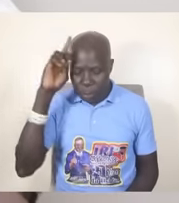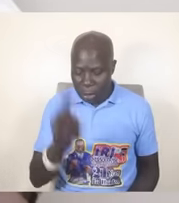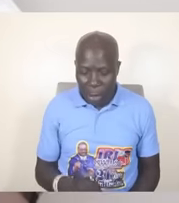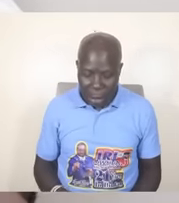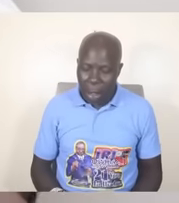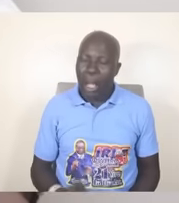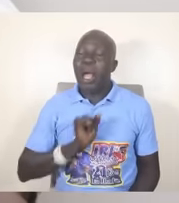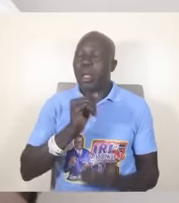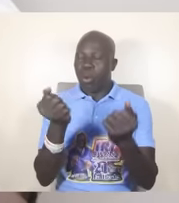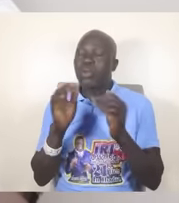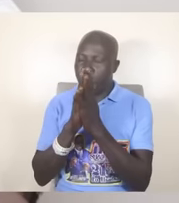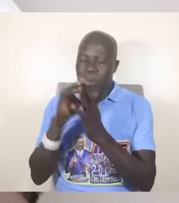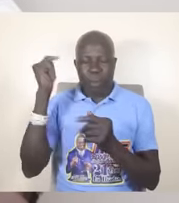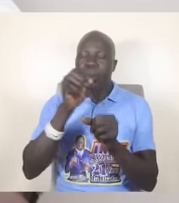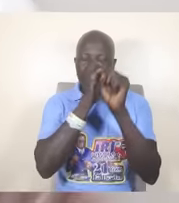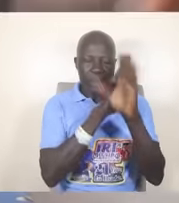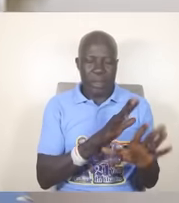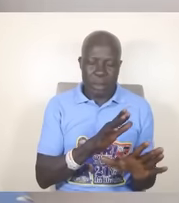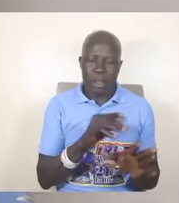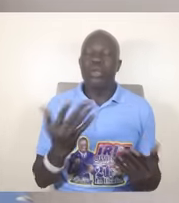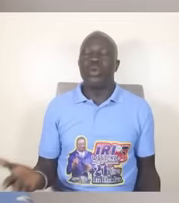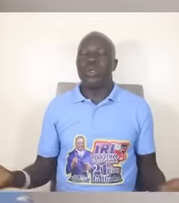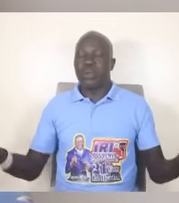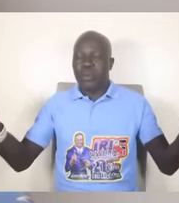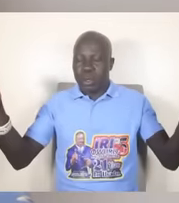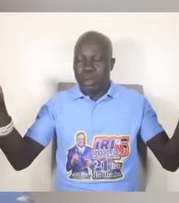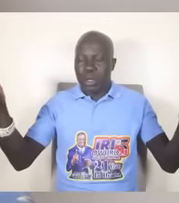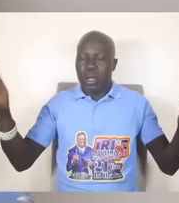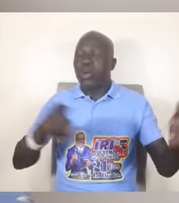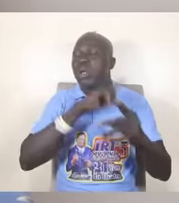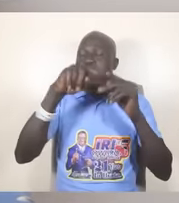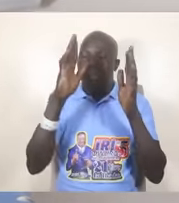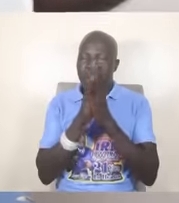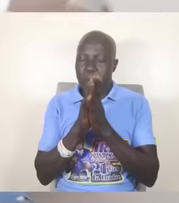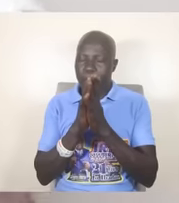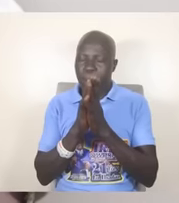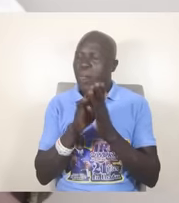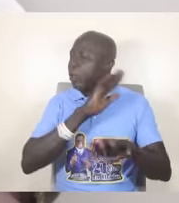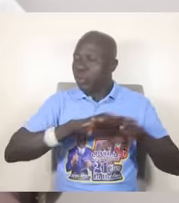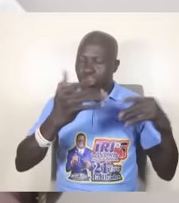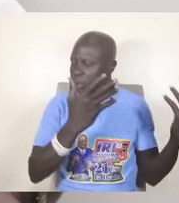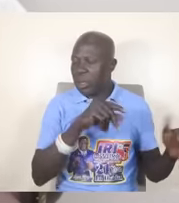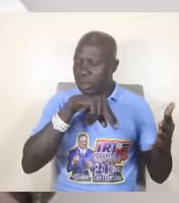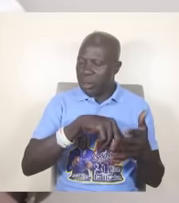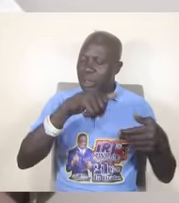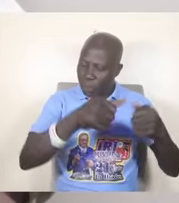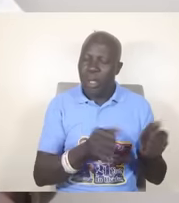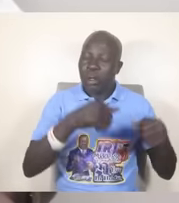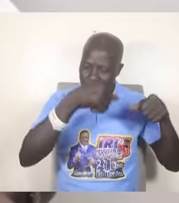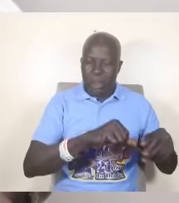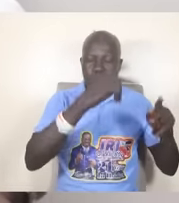Listen, sir. Well, I want to pray for blessing. You lift up your hands. As I pray this prayer, don't stay in a place.